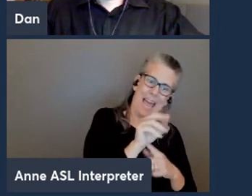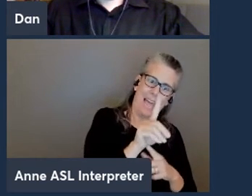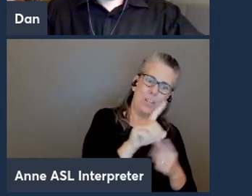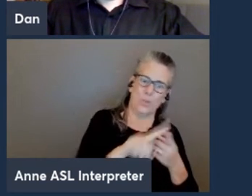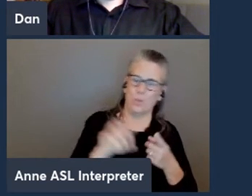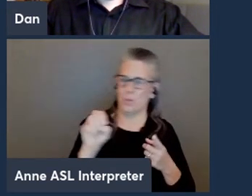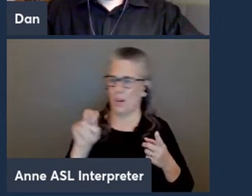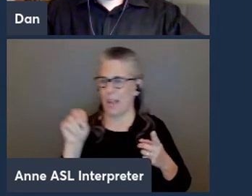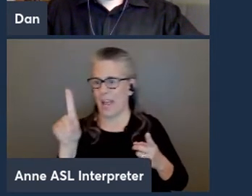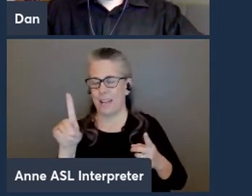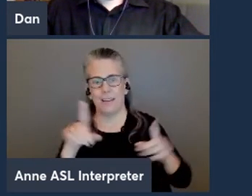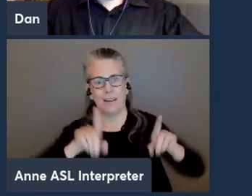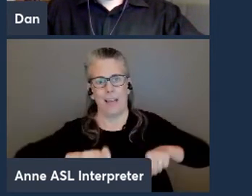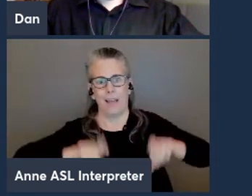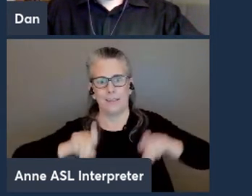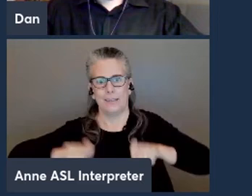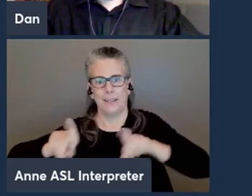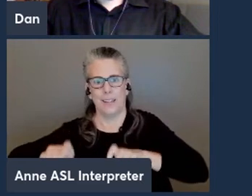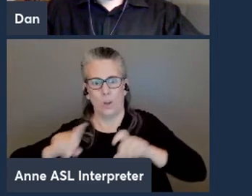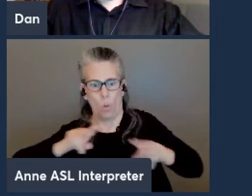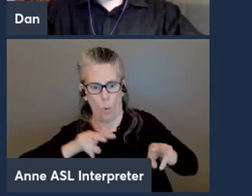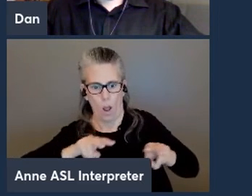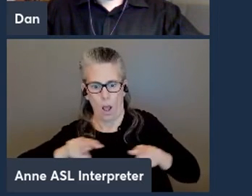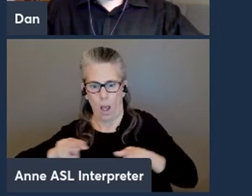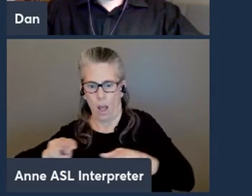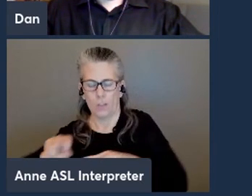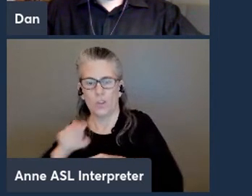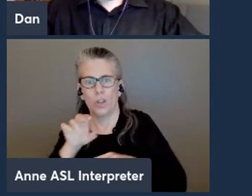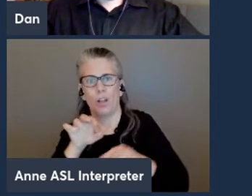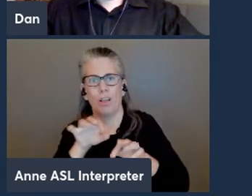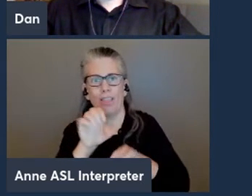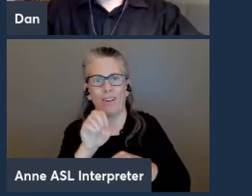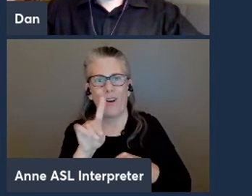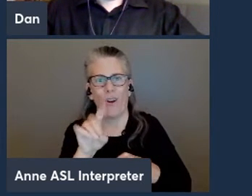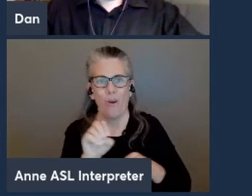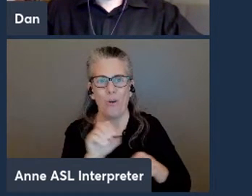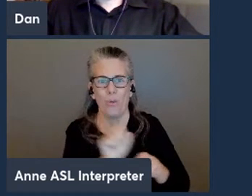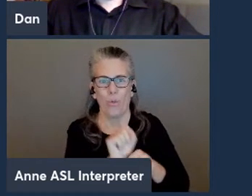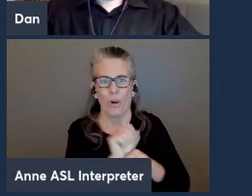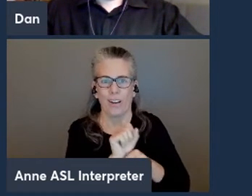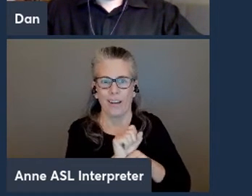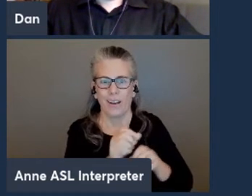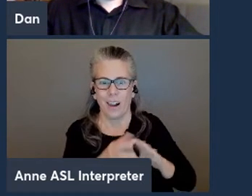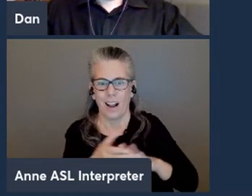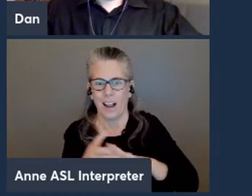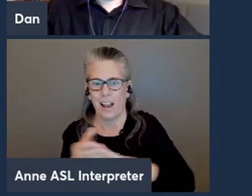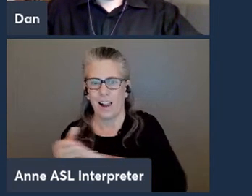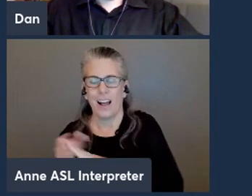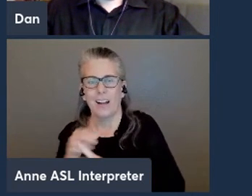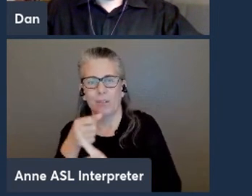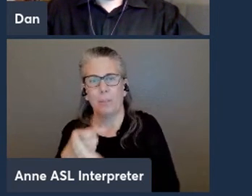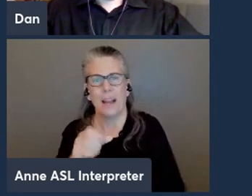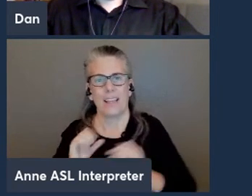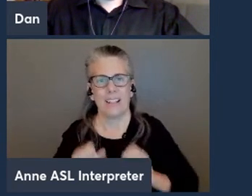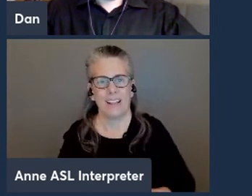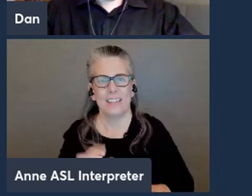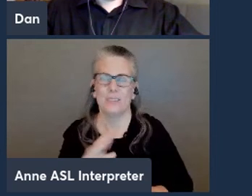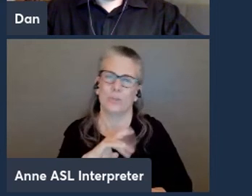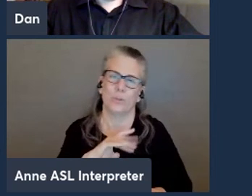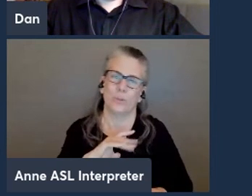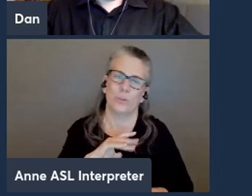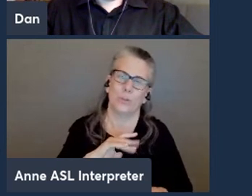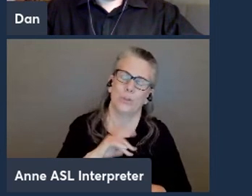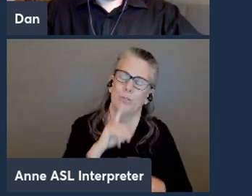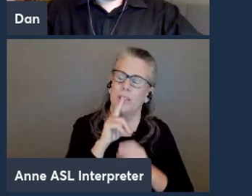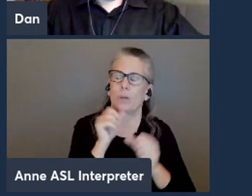your code working from your infrastructure to actually the end user clients. And it is, as Dennis mentioned in the beginning, it's a wonderful part of your